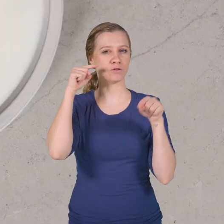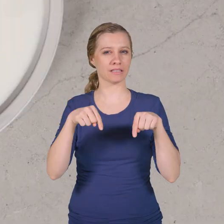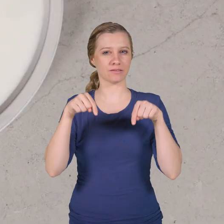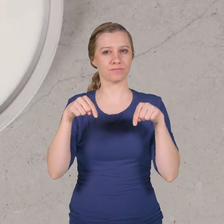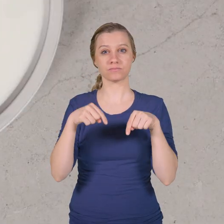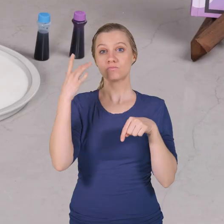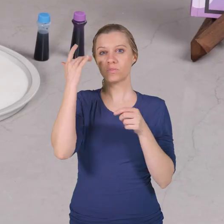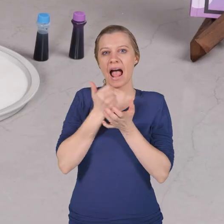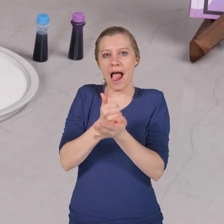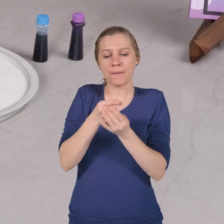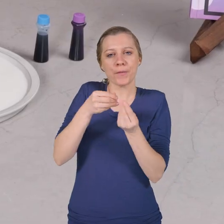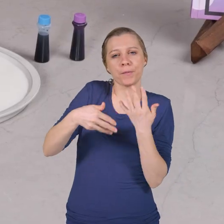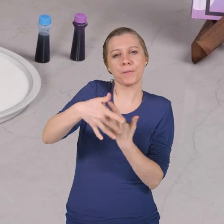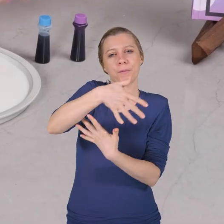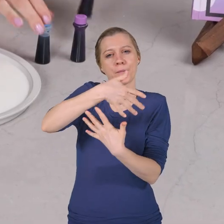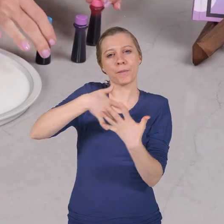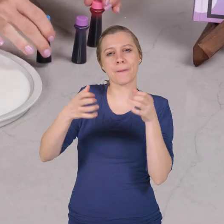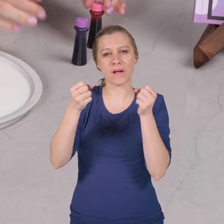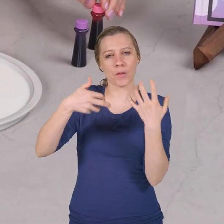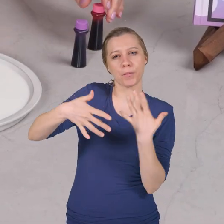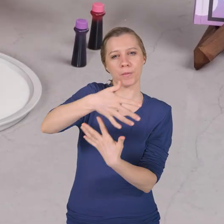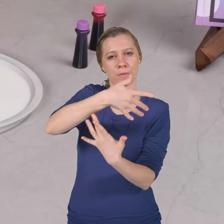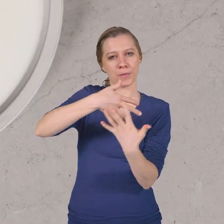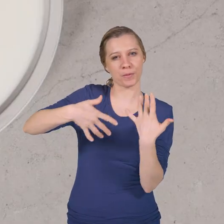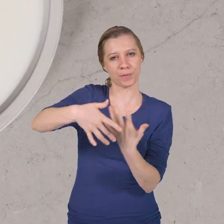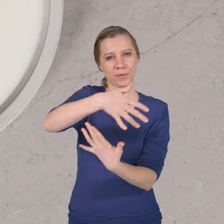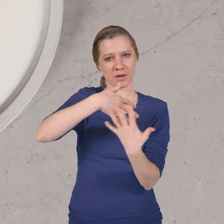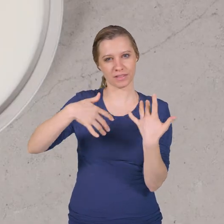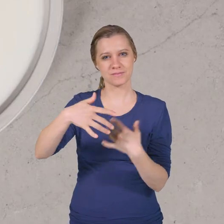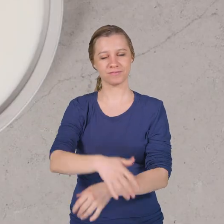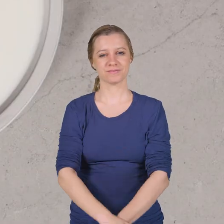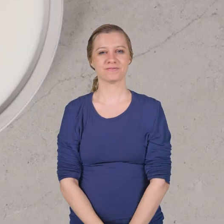this experiment because it allows it to flow through the milk easier.